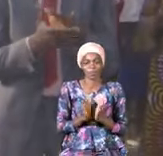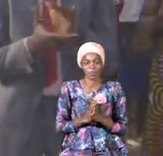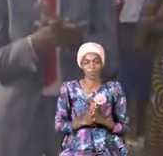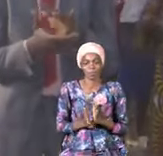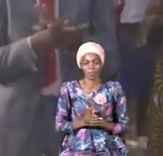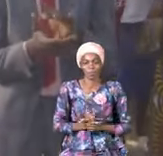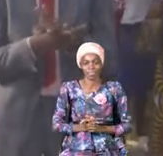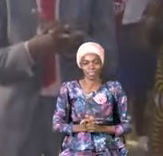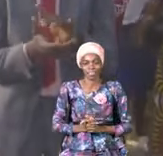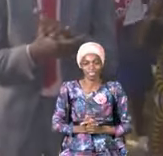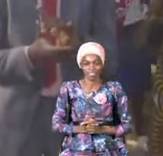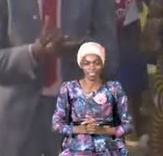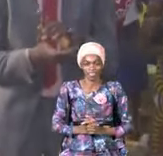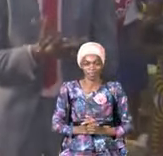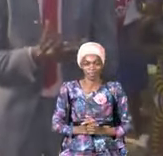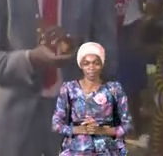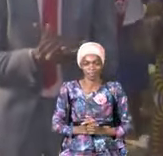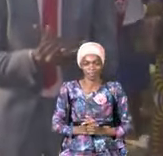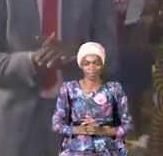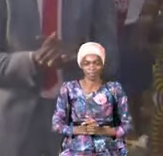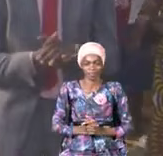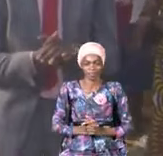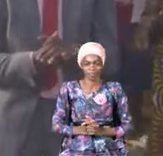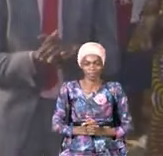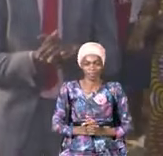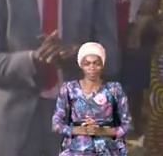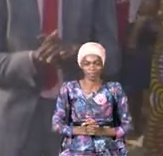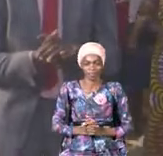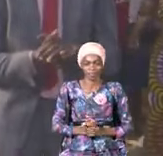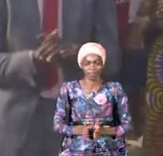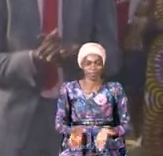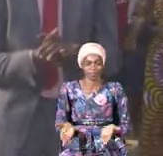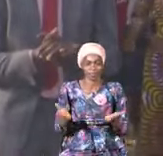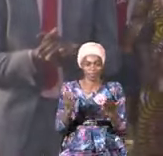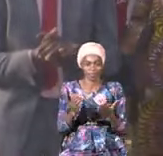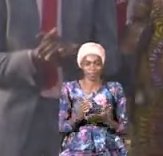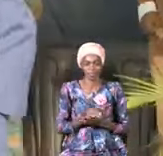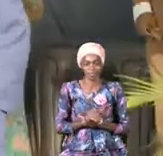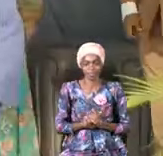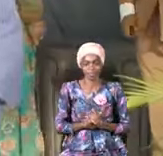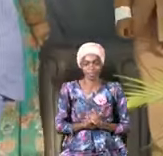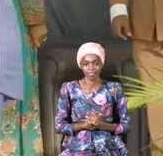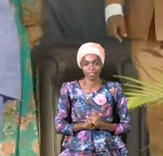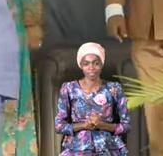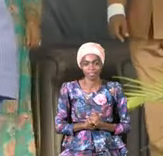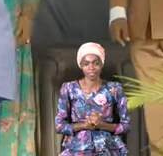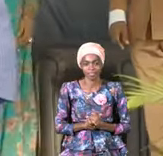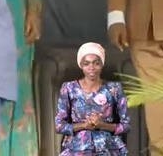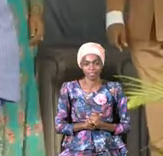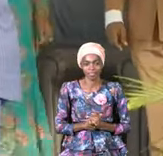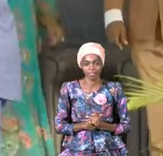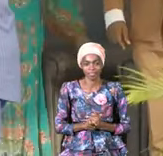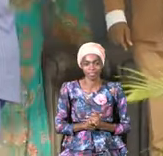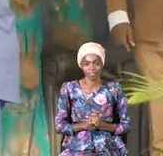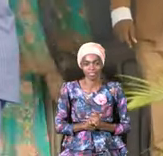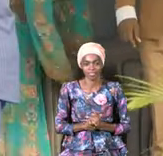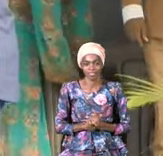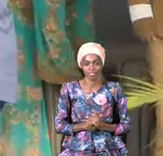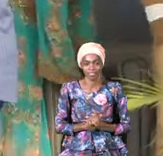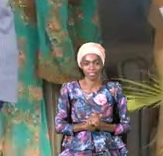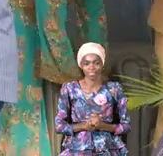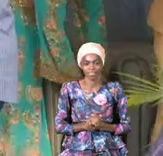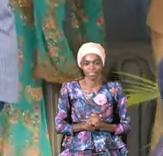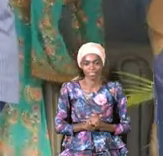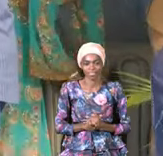all rise as we take the Deeper Life Youth Anthem to lead us